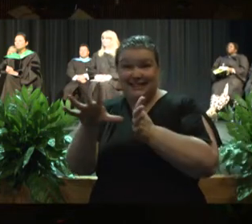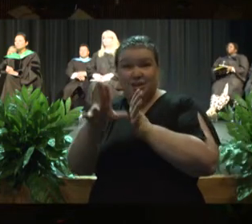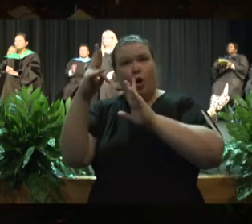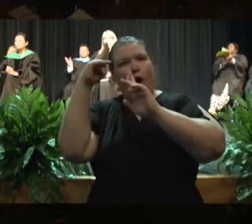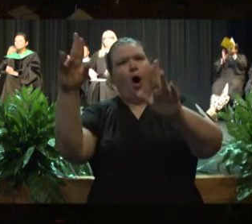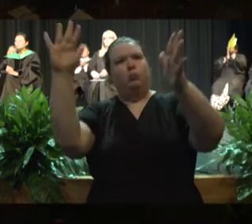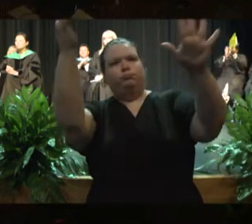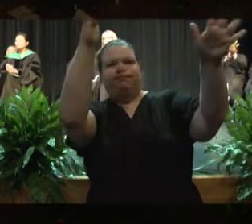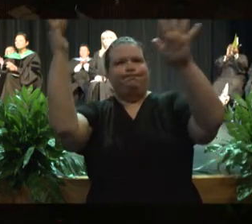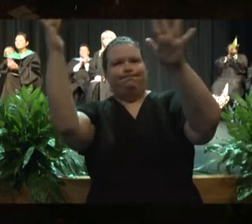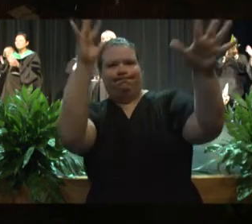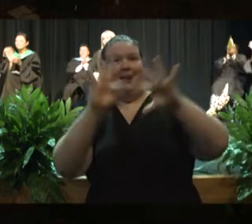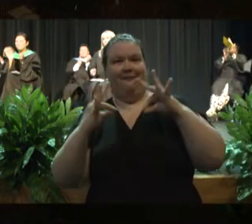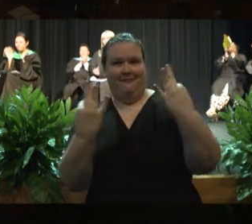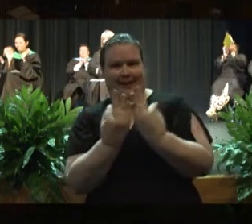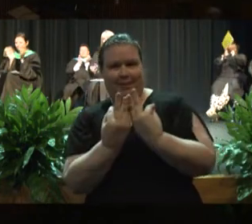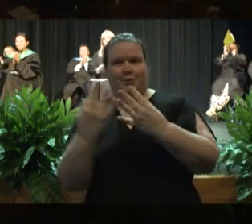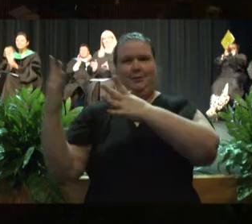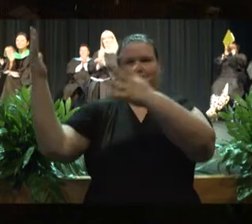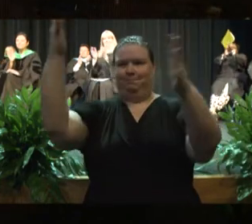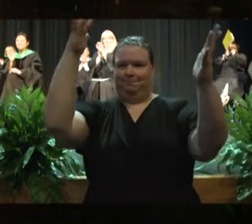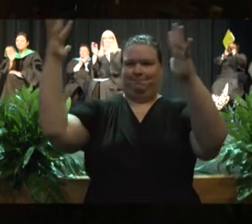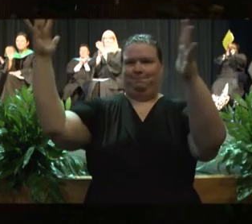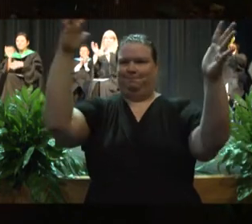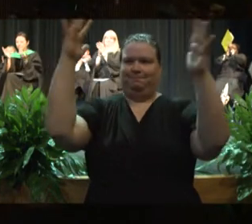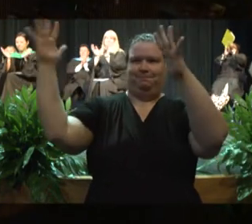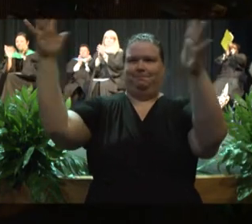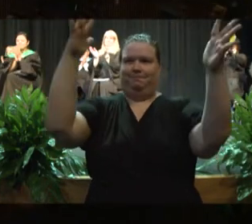by giving them a round of applause.